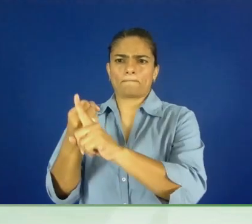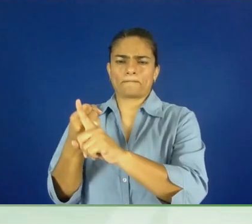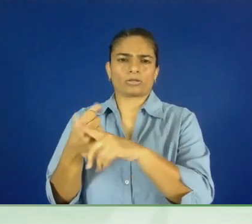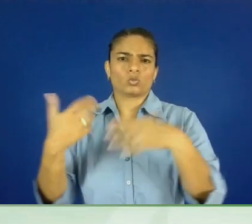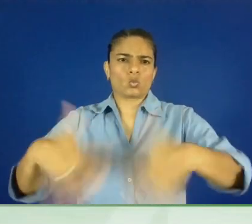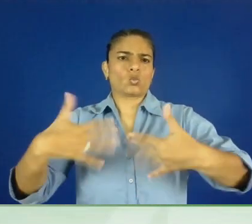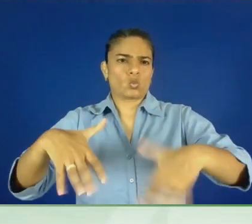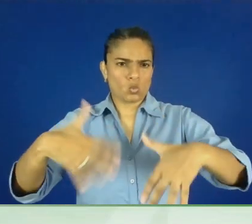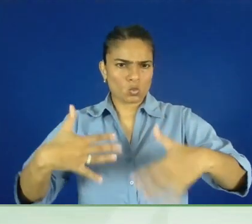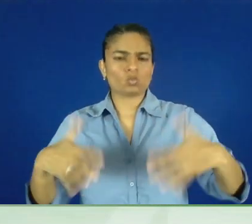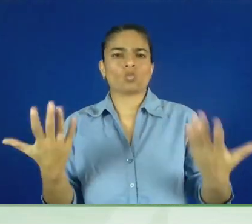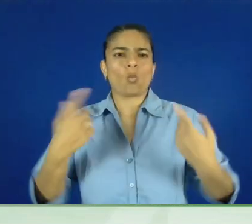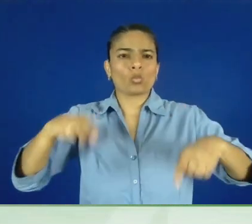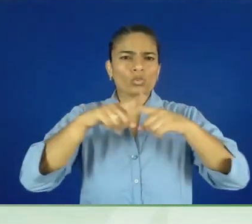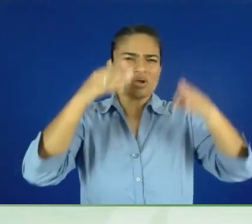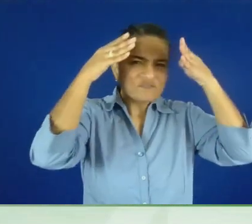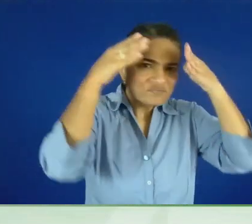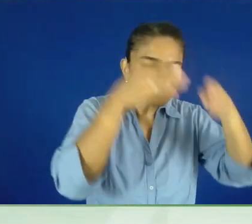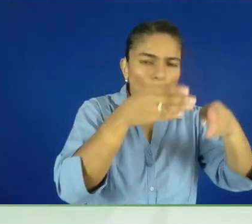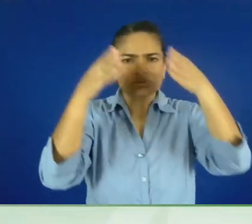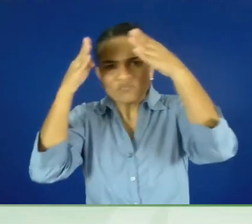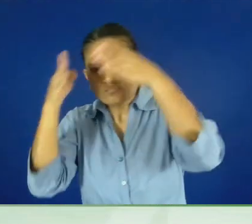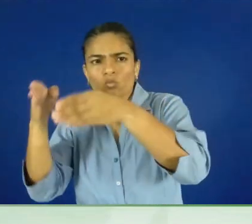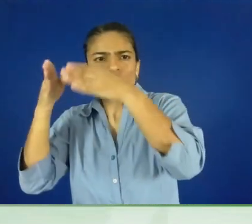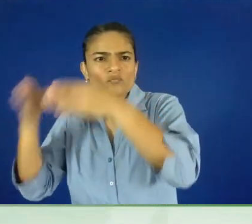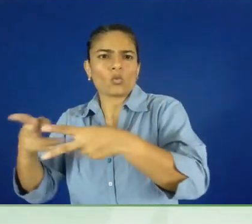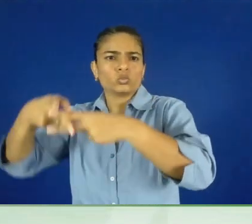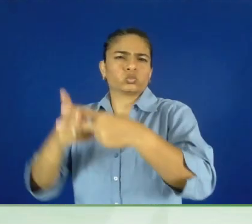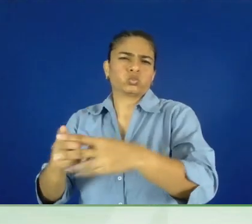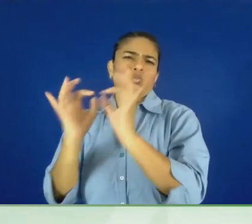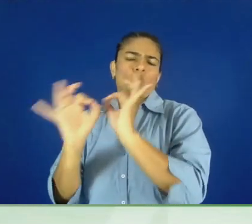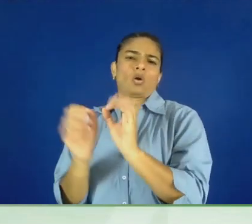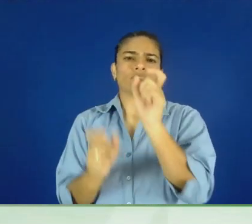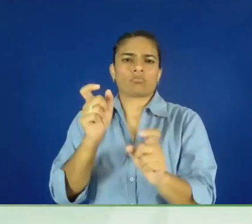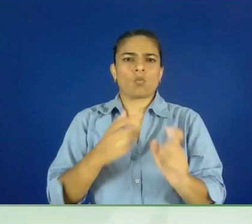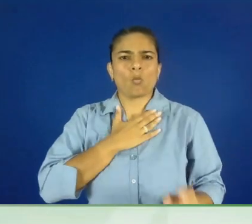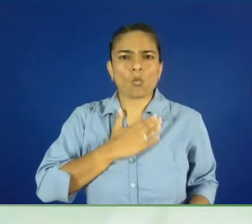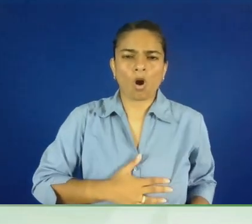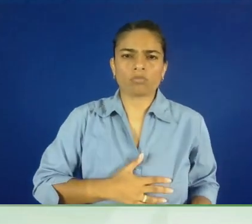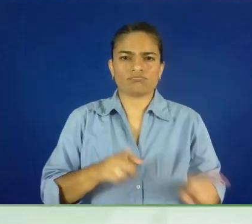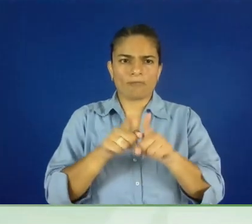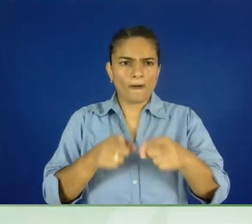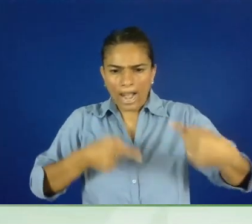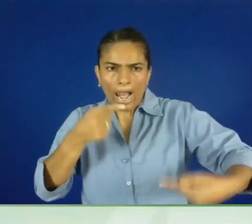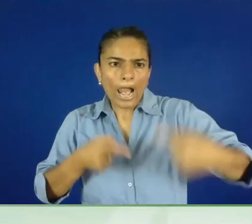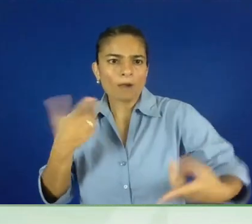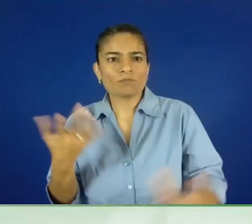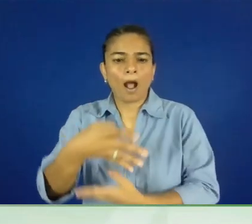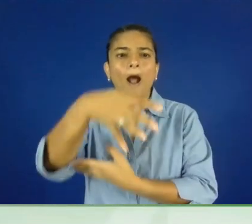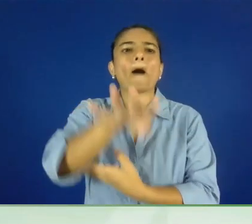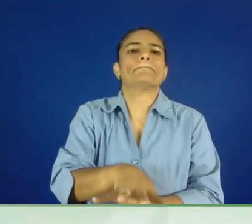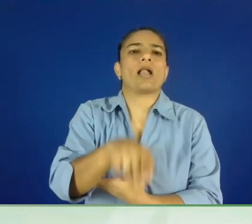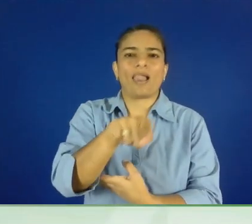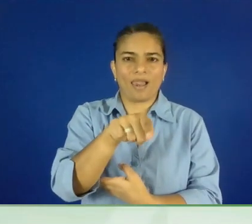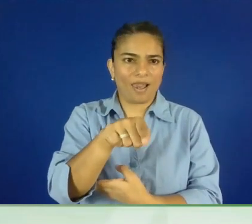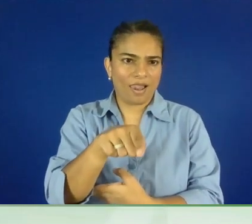fantastic for the individual trying to then, you know, compete on an equal basis. The tools I'm interested in are the ones that won't allow them to compete